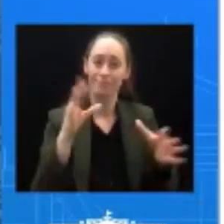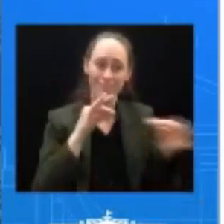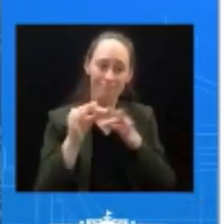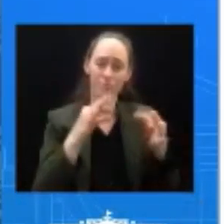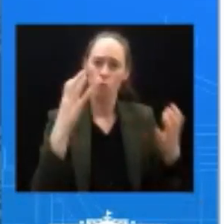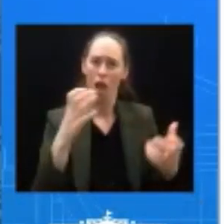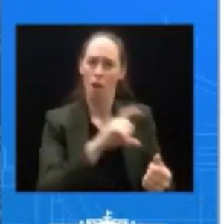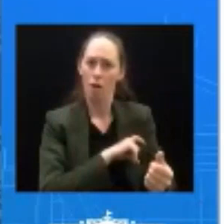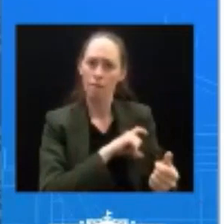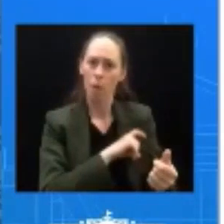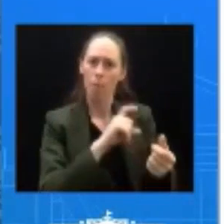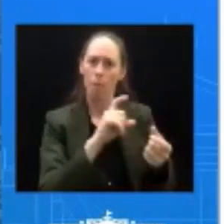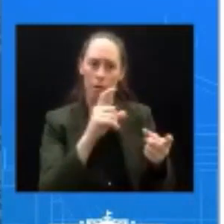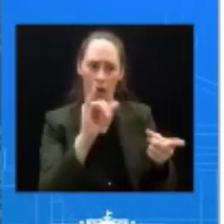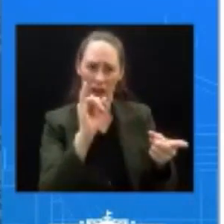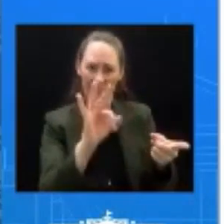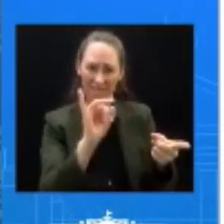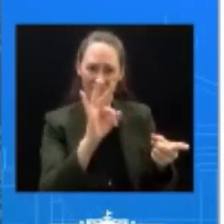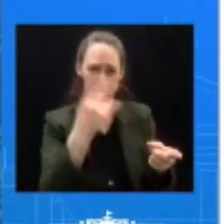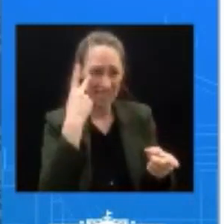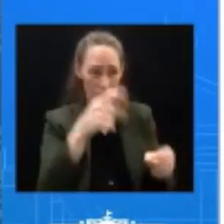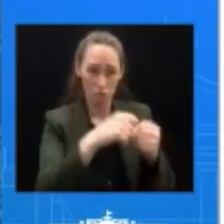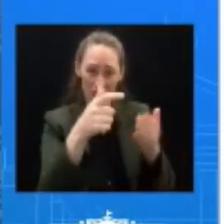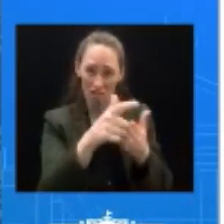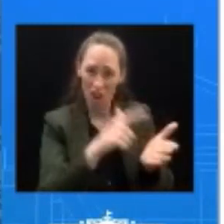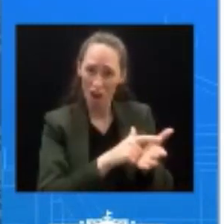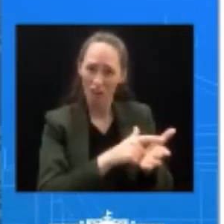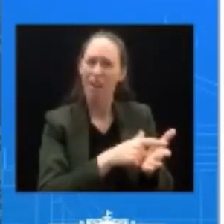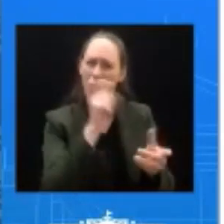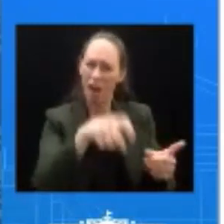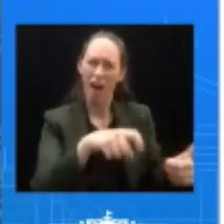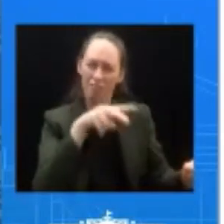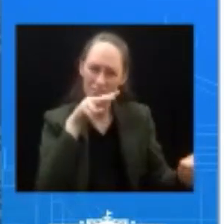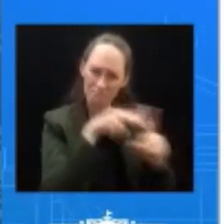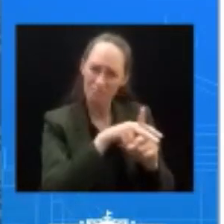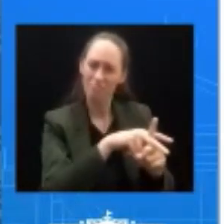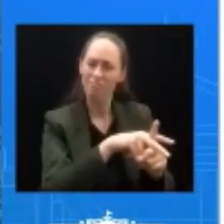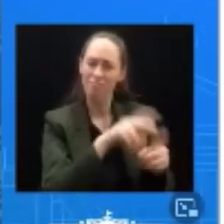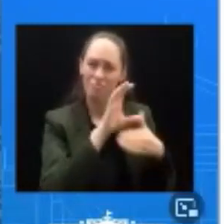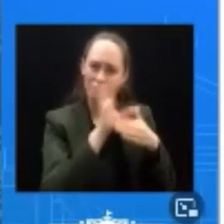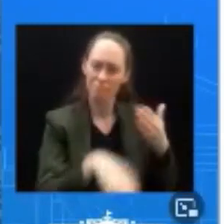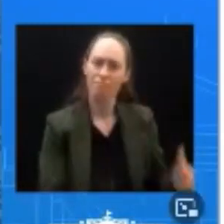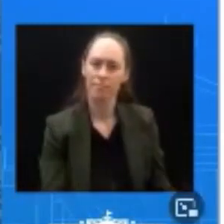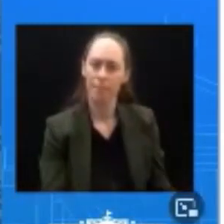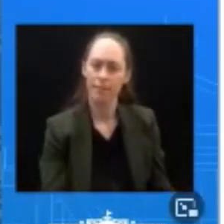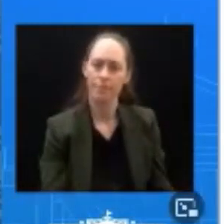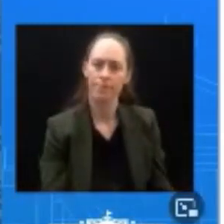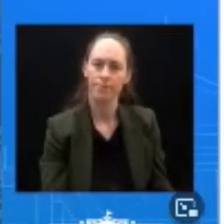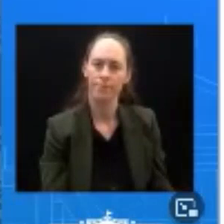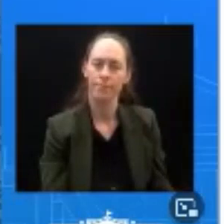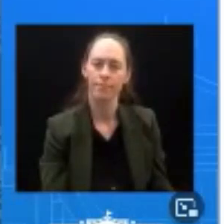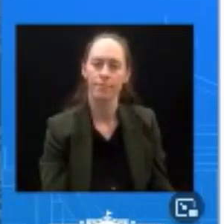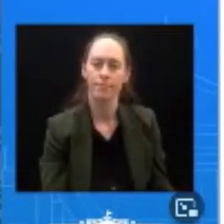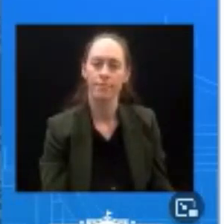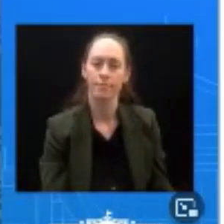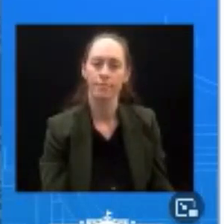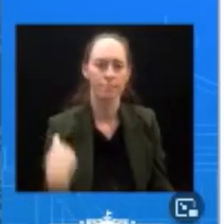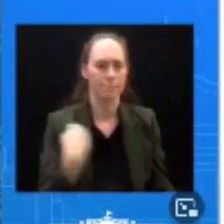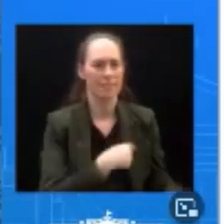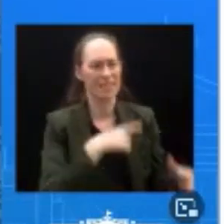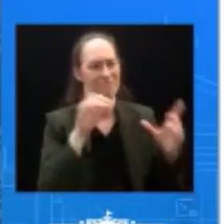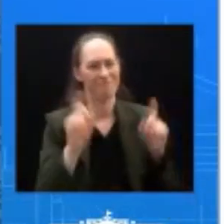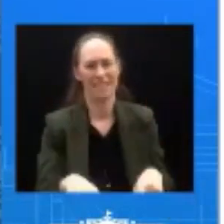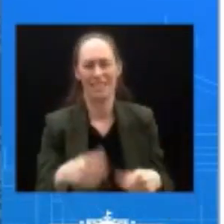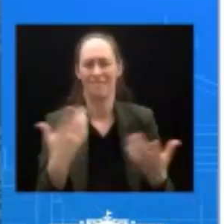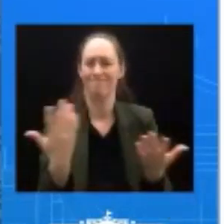their oaths. And he also said that we need to build that long-lasting relationship between enforcement and the vast majority, we understand, and he